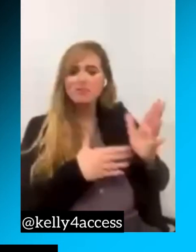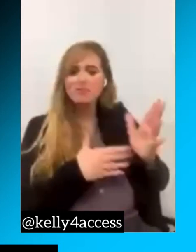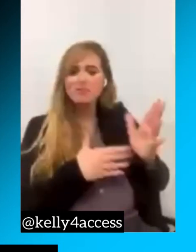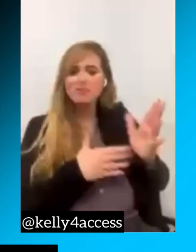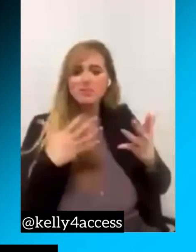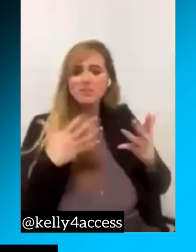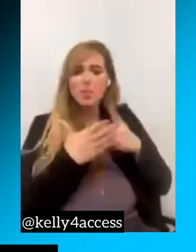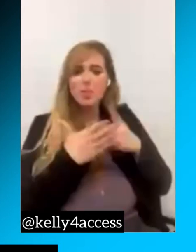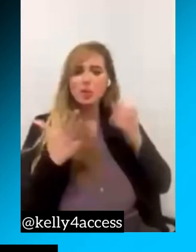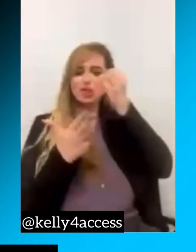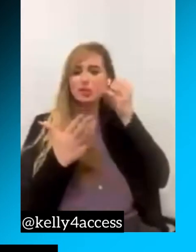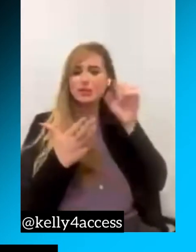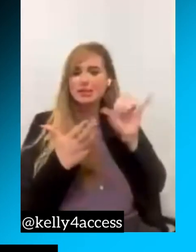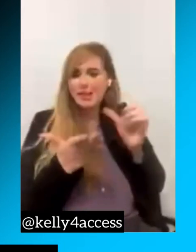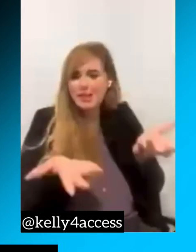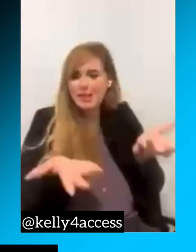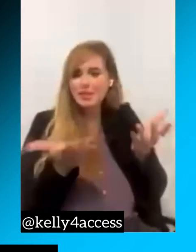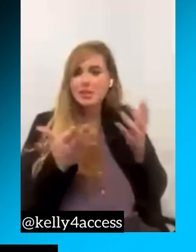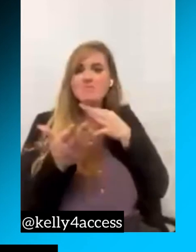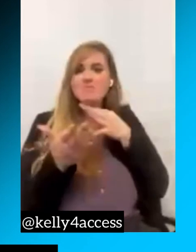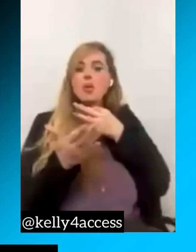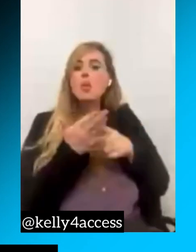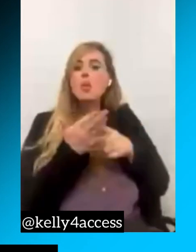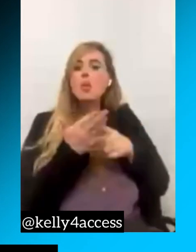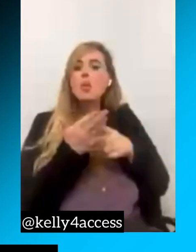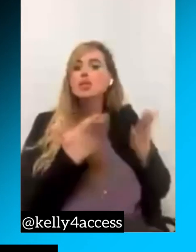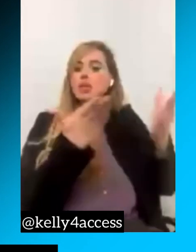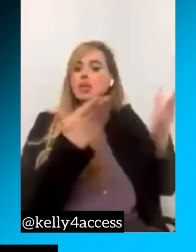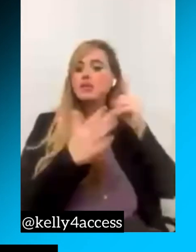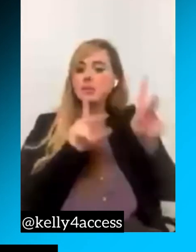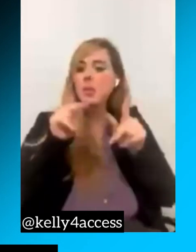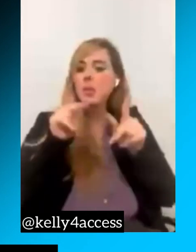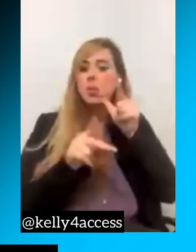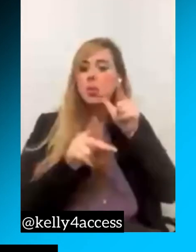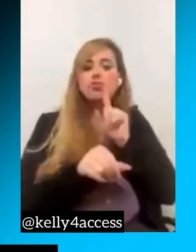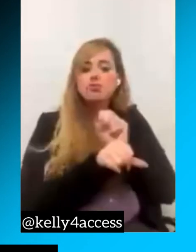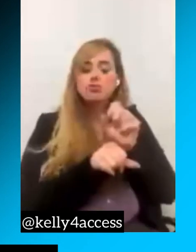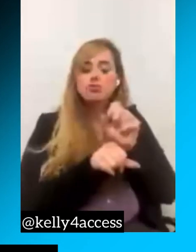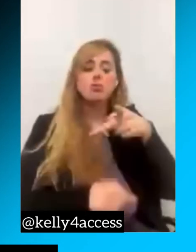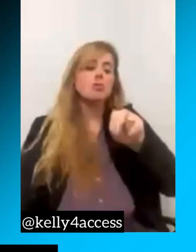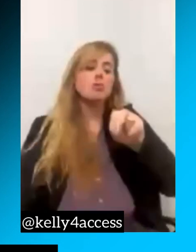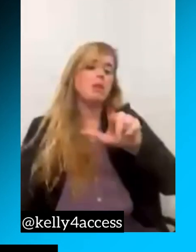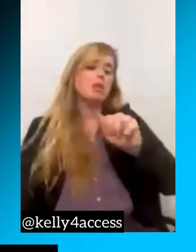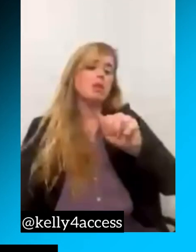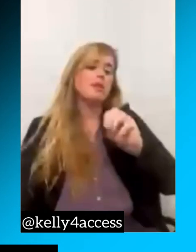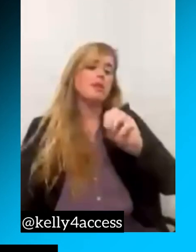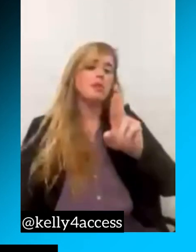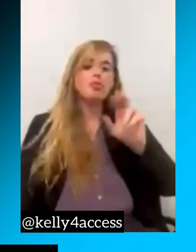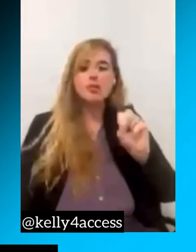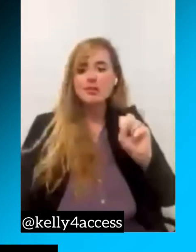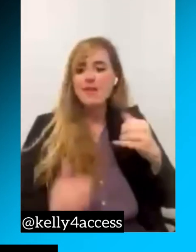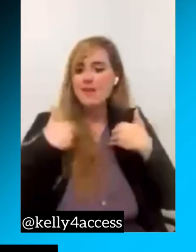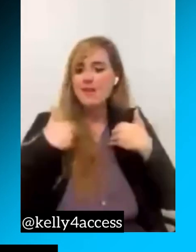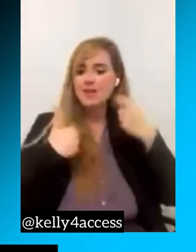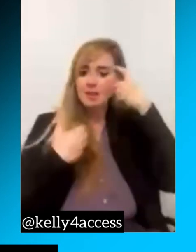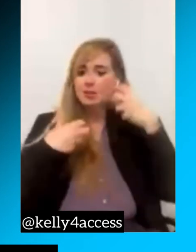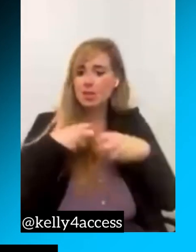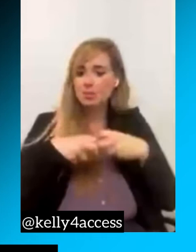Europe. What would you recommend to someone who is polyamorous and may have some mental health issues?